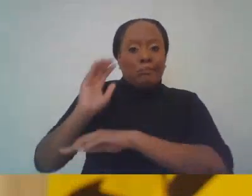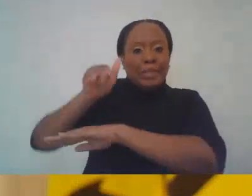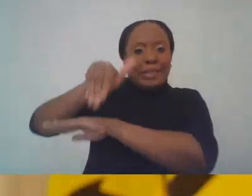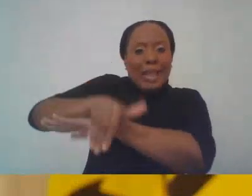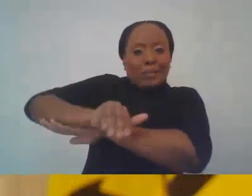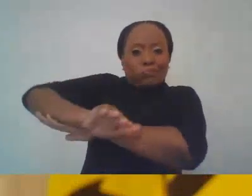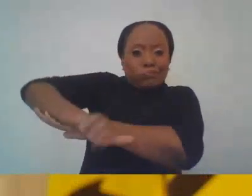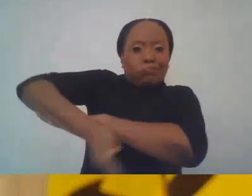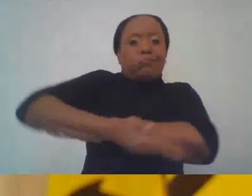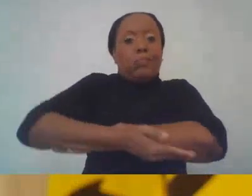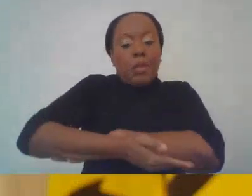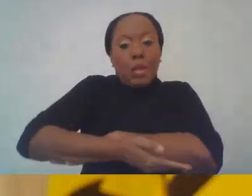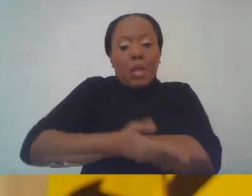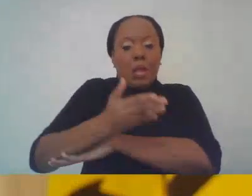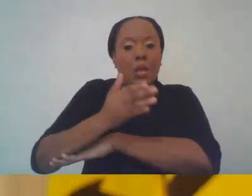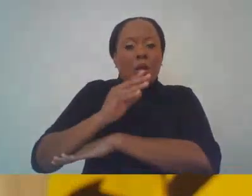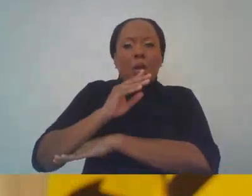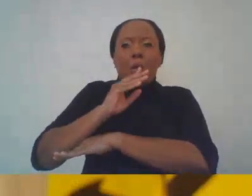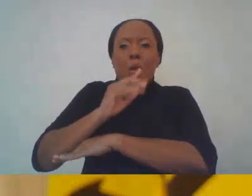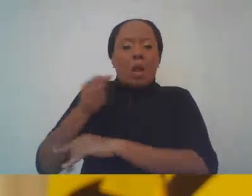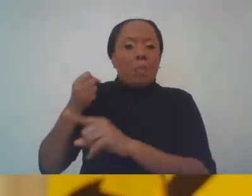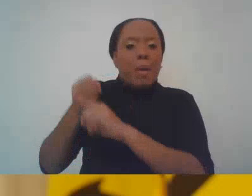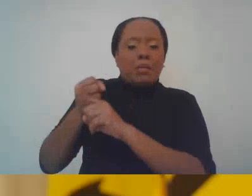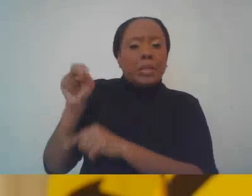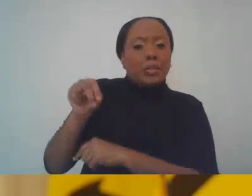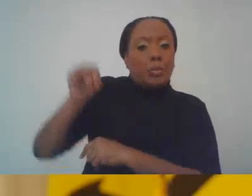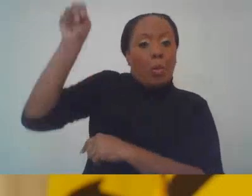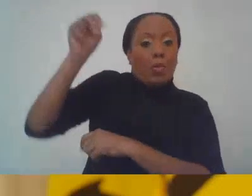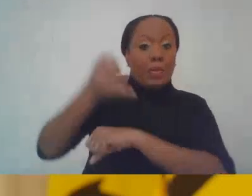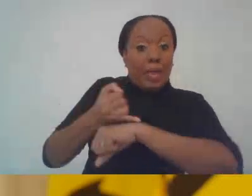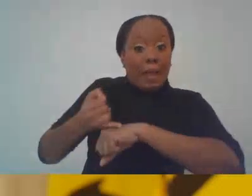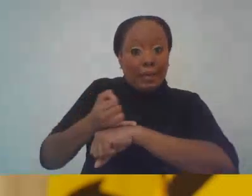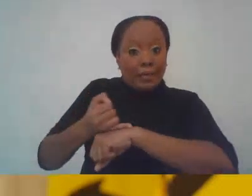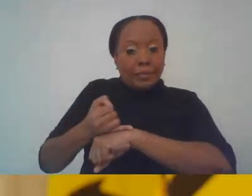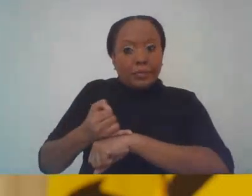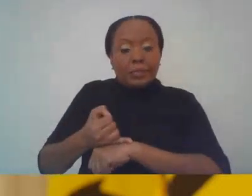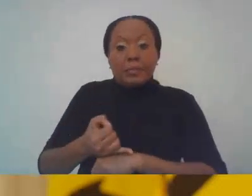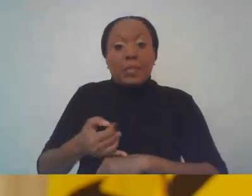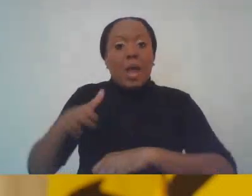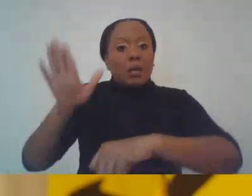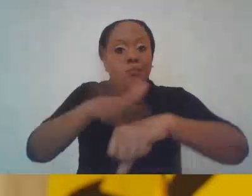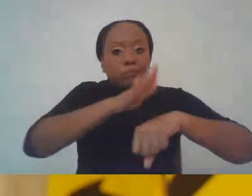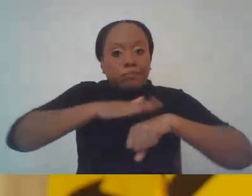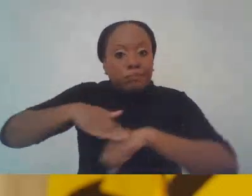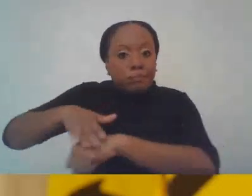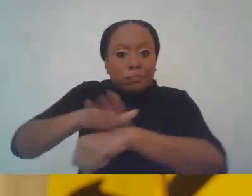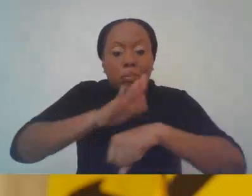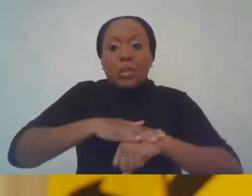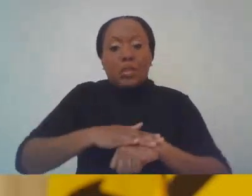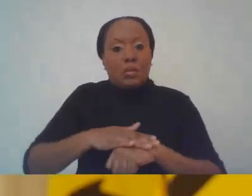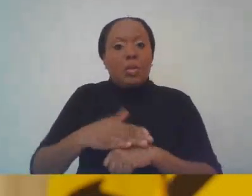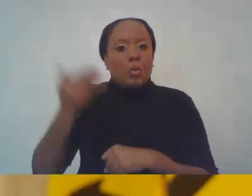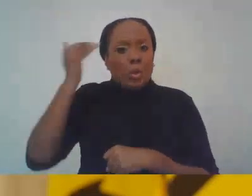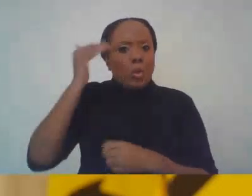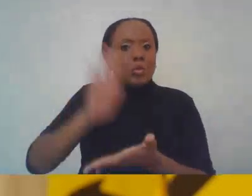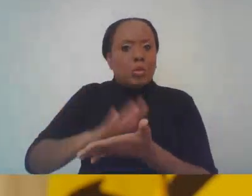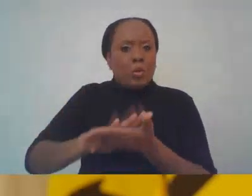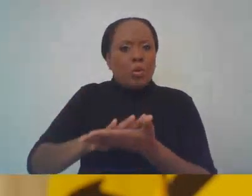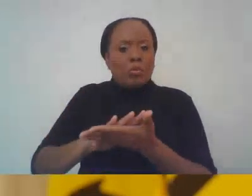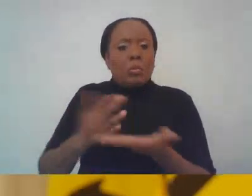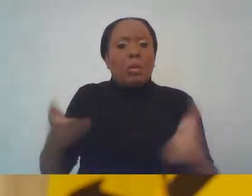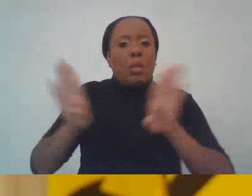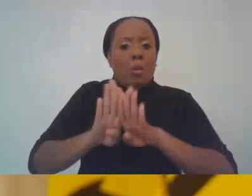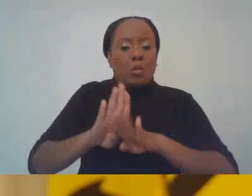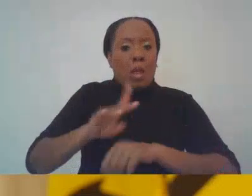the night as the system passes north of the island. Out of an abundance of caution, we've already advised that schools will close at